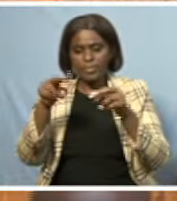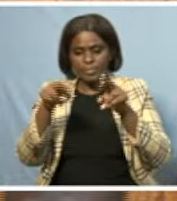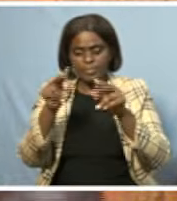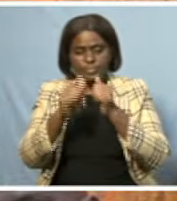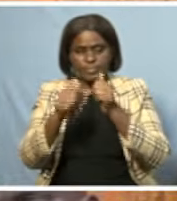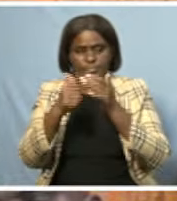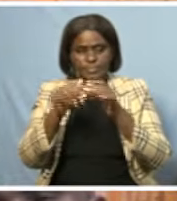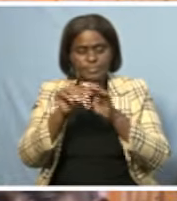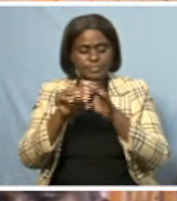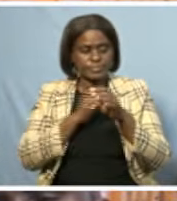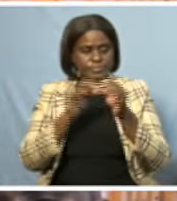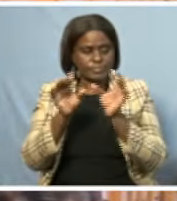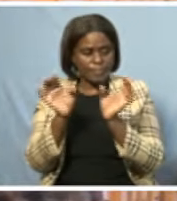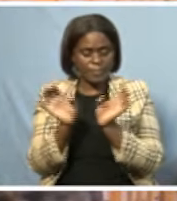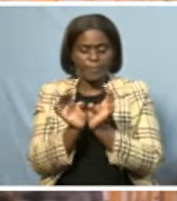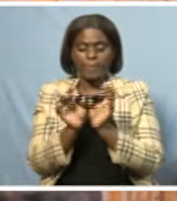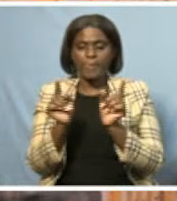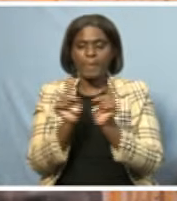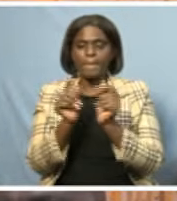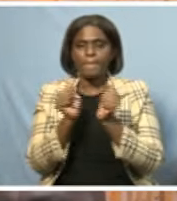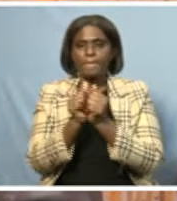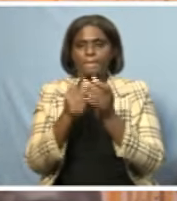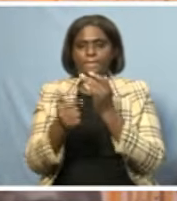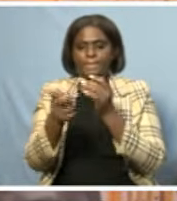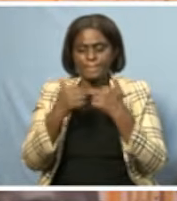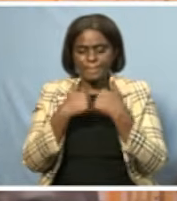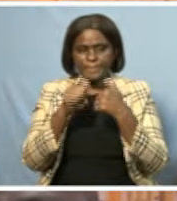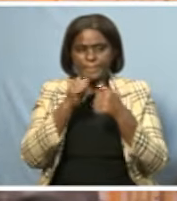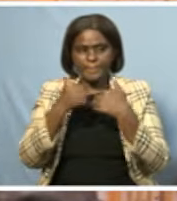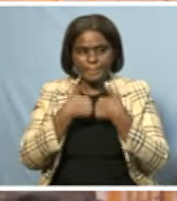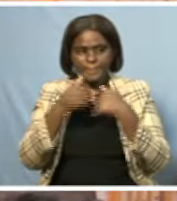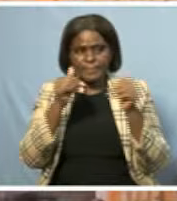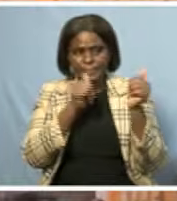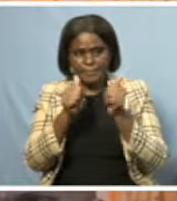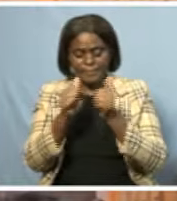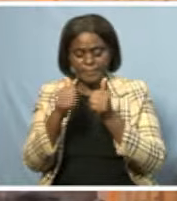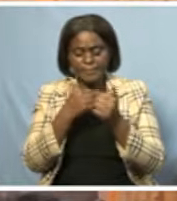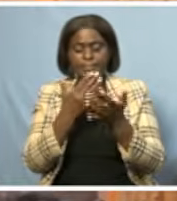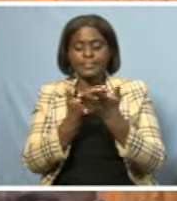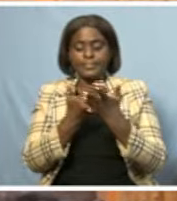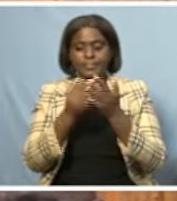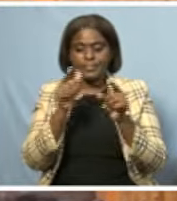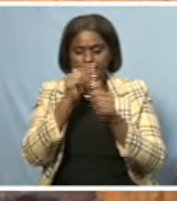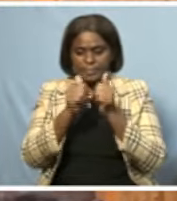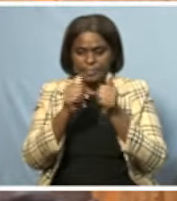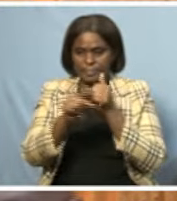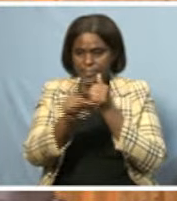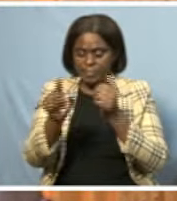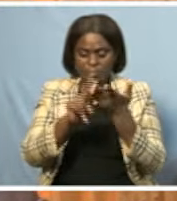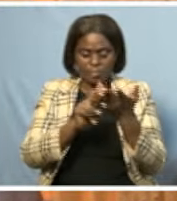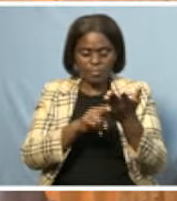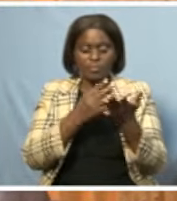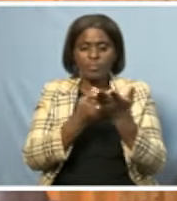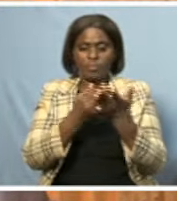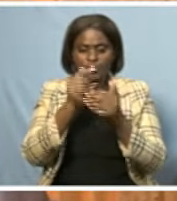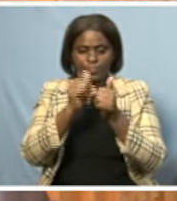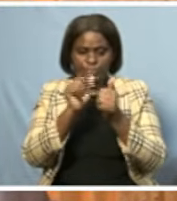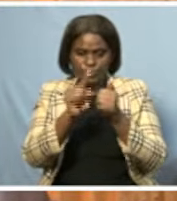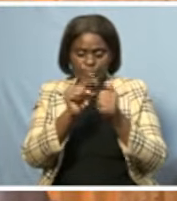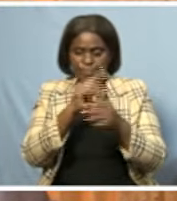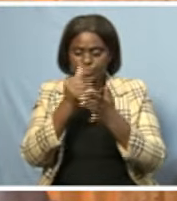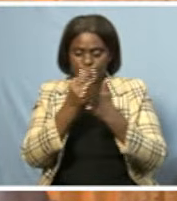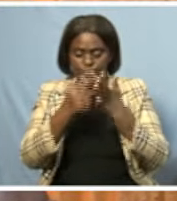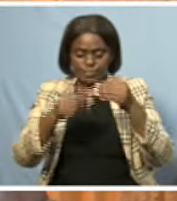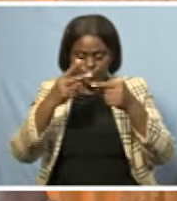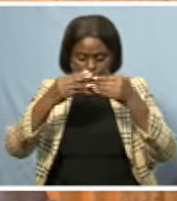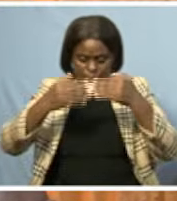which is in my constituency. And we are not having action despite reporting this, because this whole area is cut